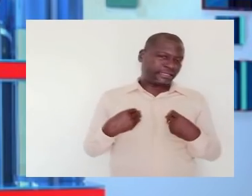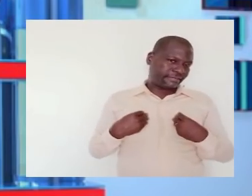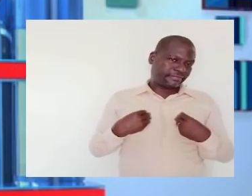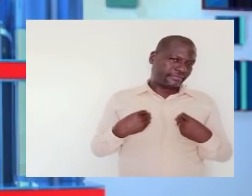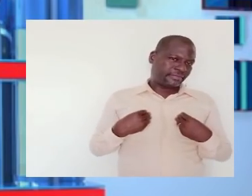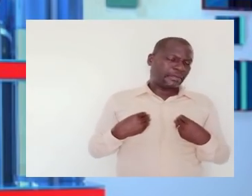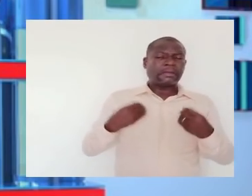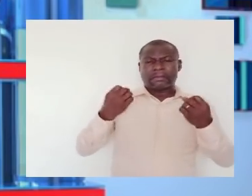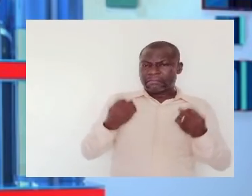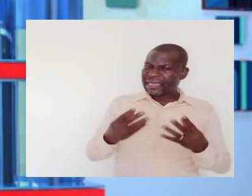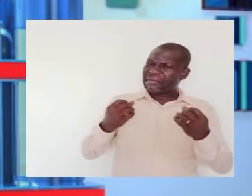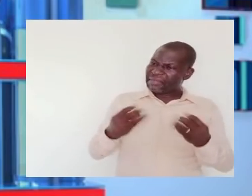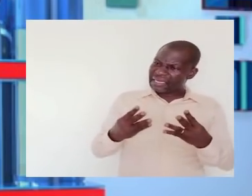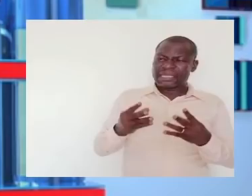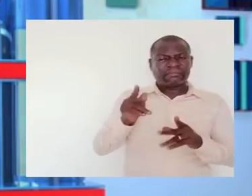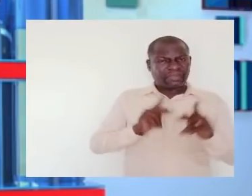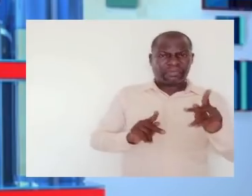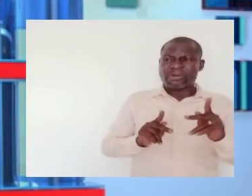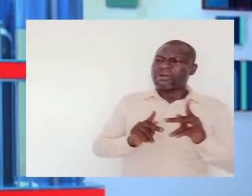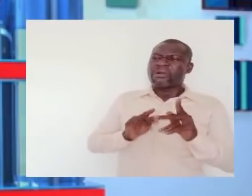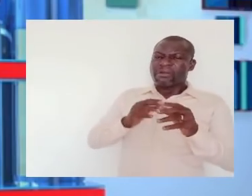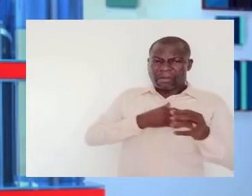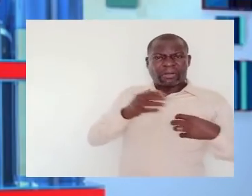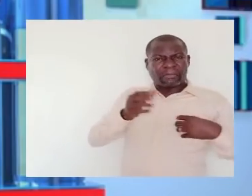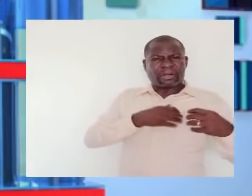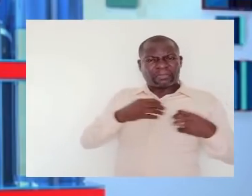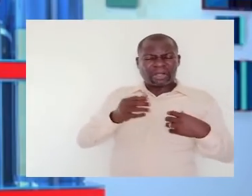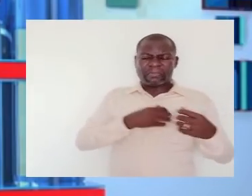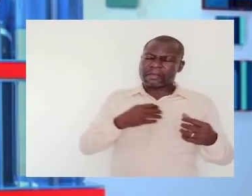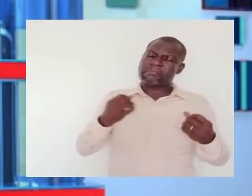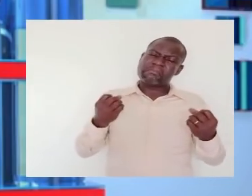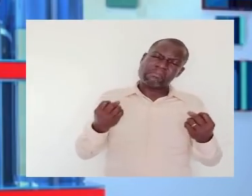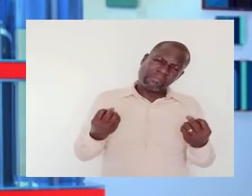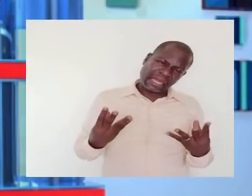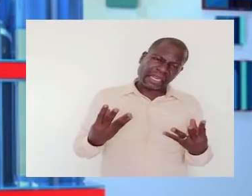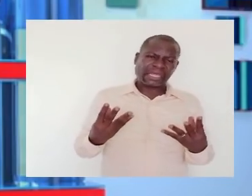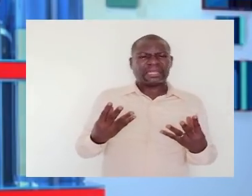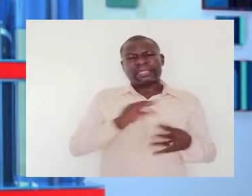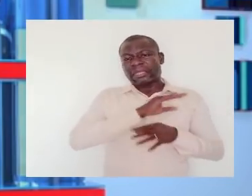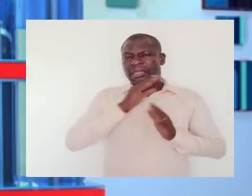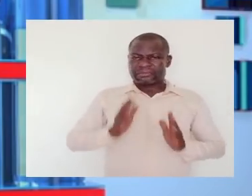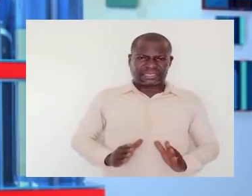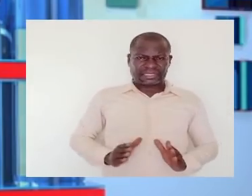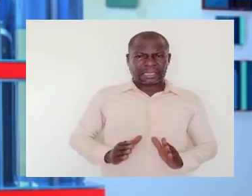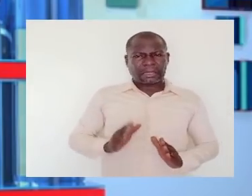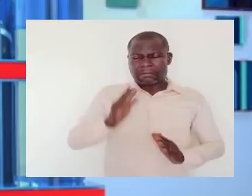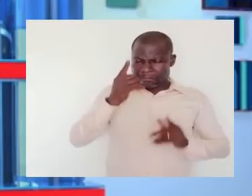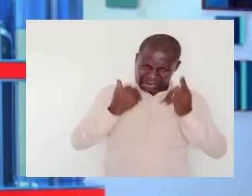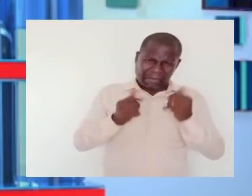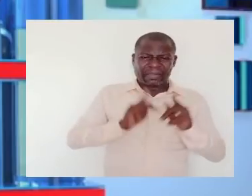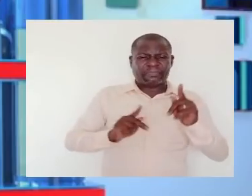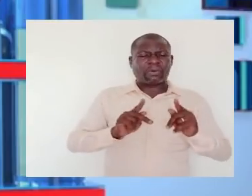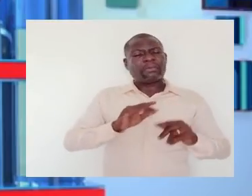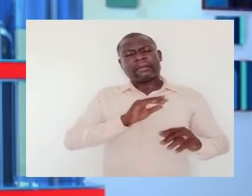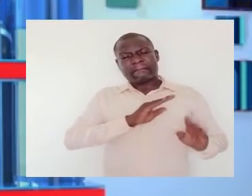christianity ama nipa binum e kasa te kristosom ene enam sa ankrofoi esuban ene wo ne abrabo a wo ba church